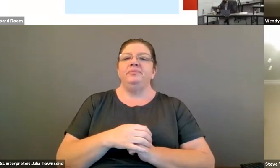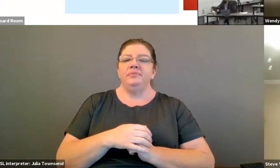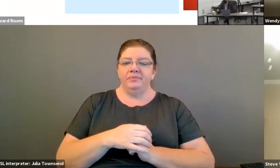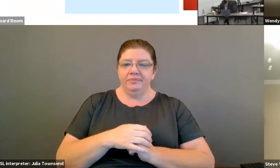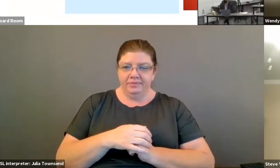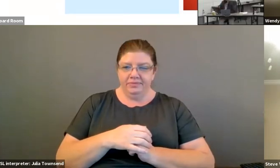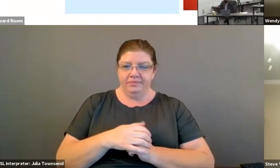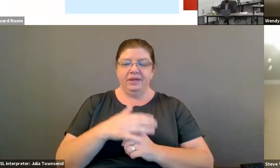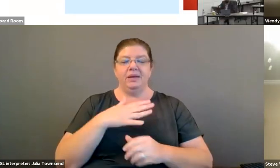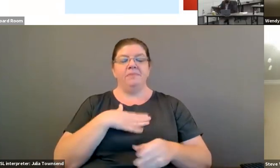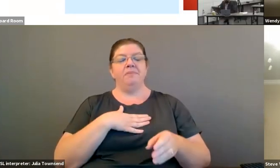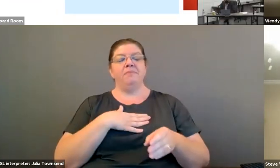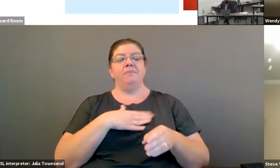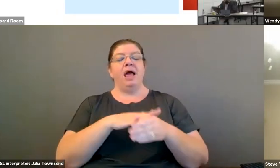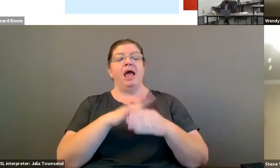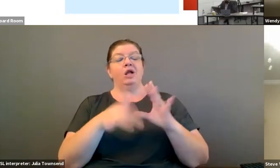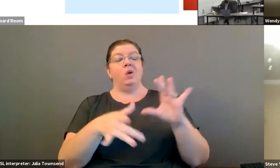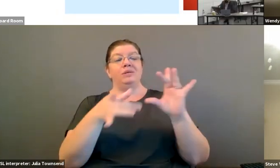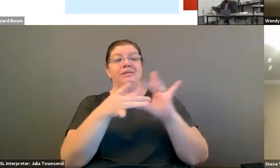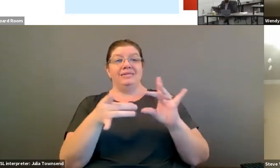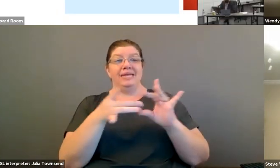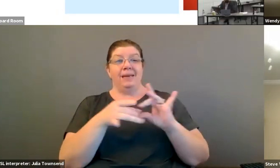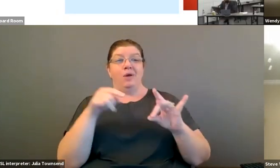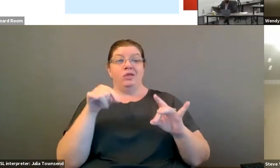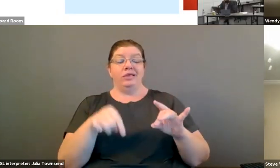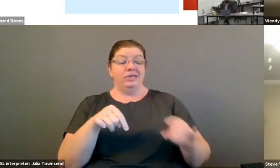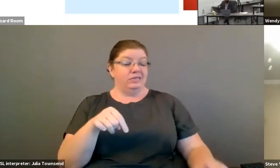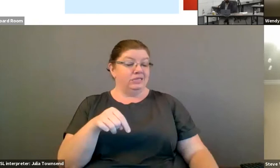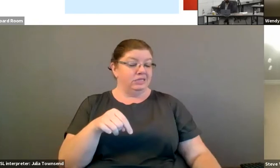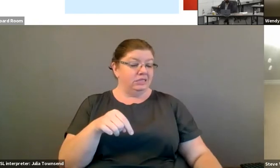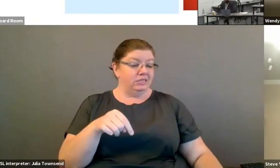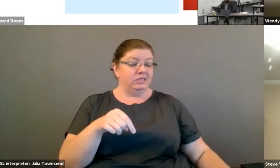My closing statement on this would be that